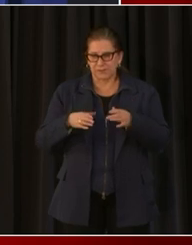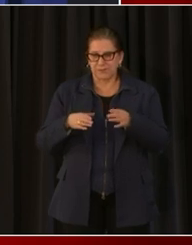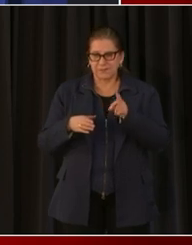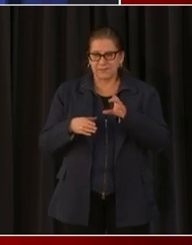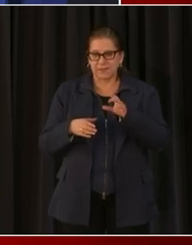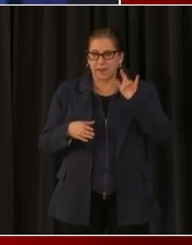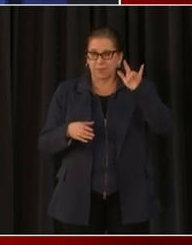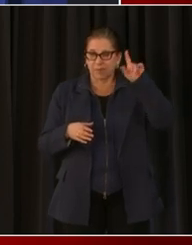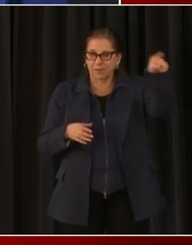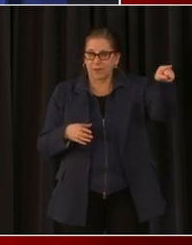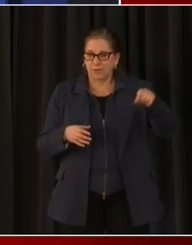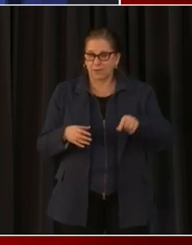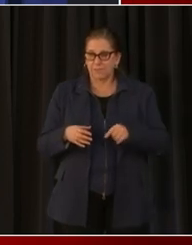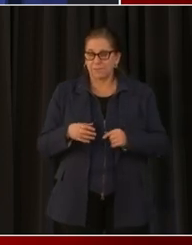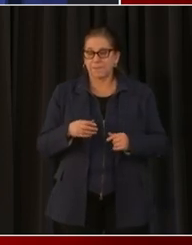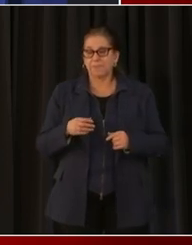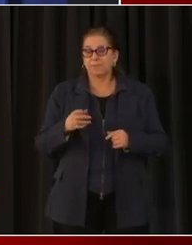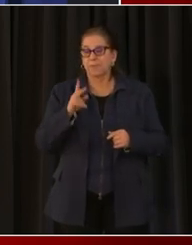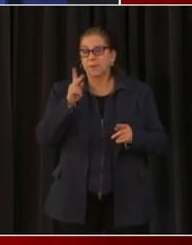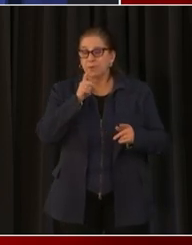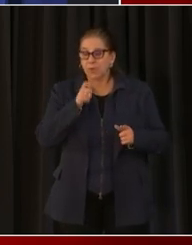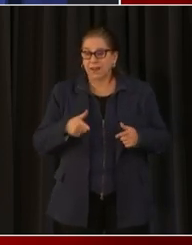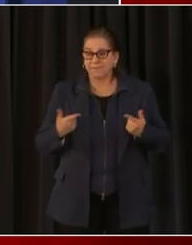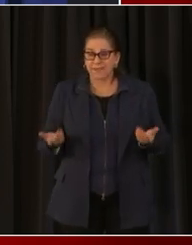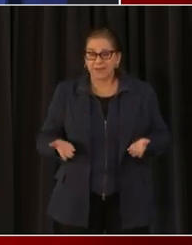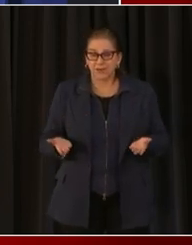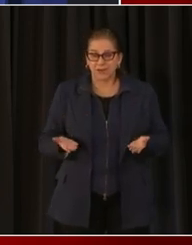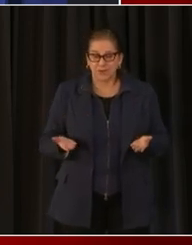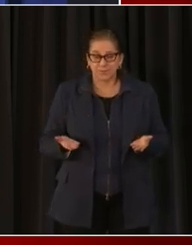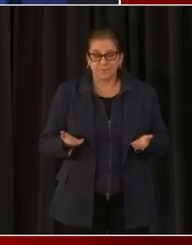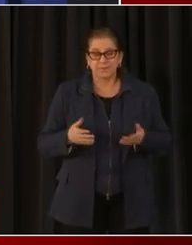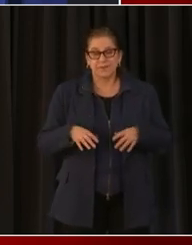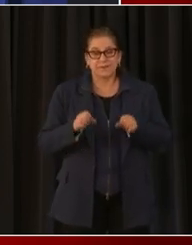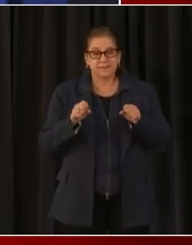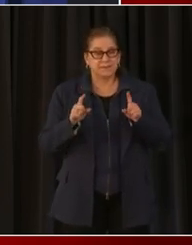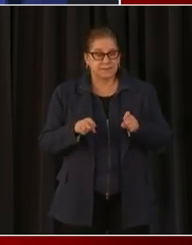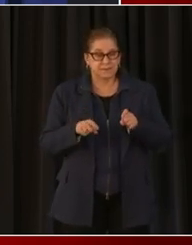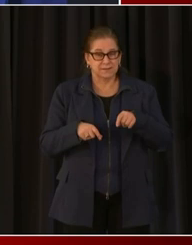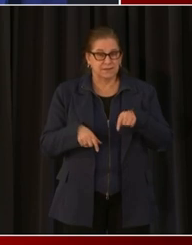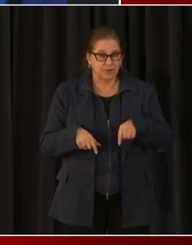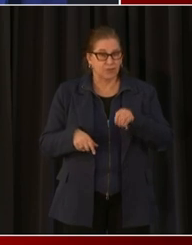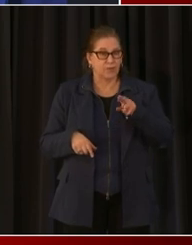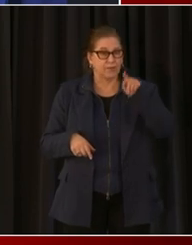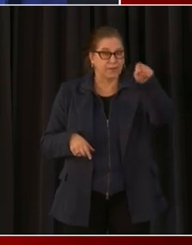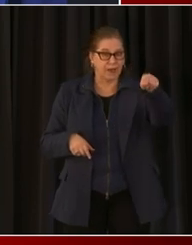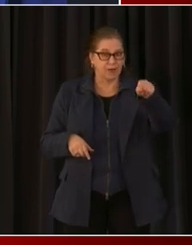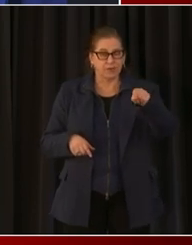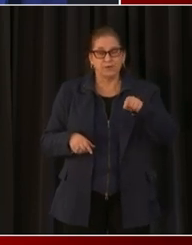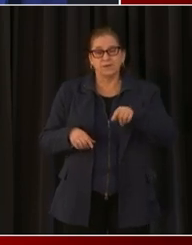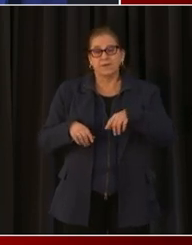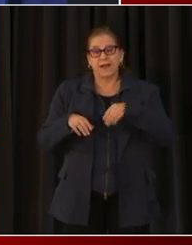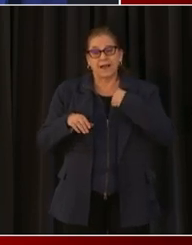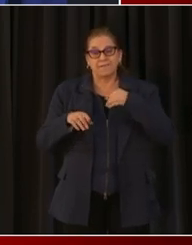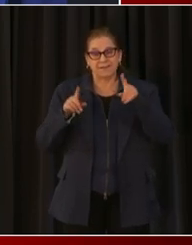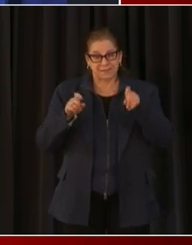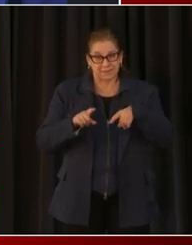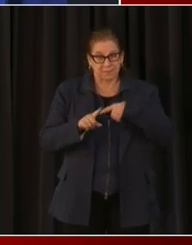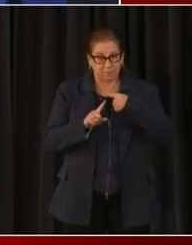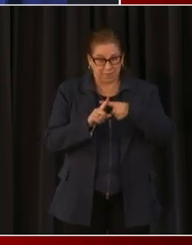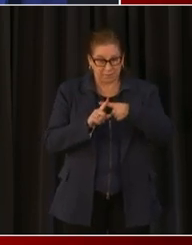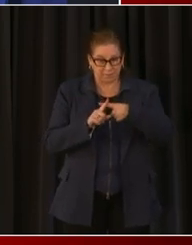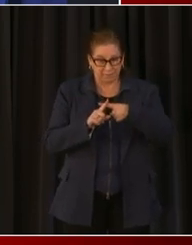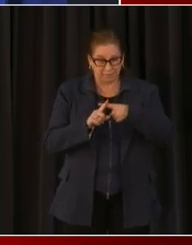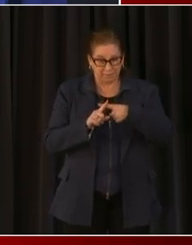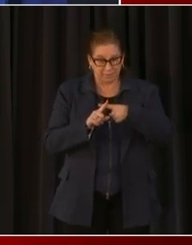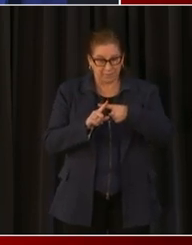a district resident is tested in another locality or jurisdiction and is found to be positive, then those jurisdictions have